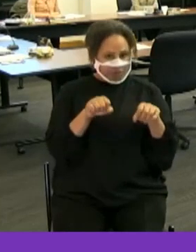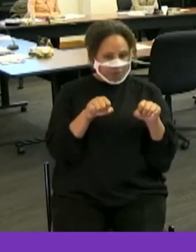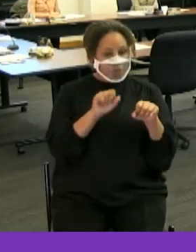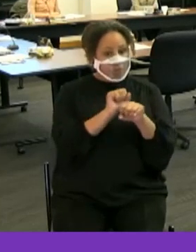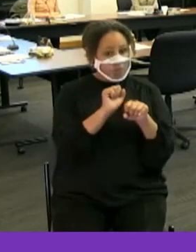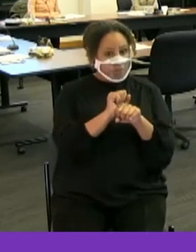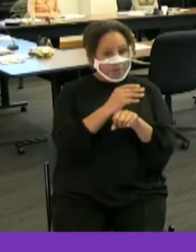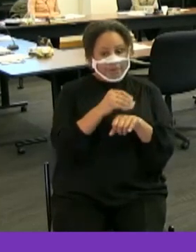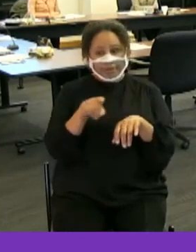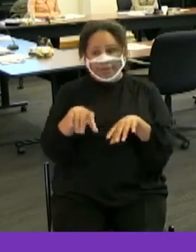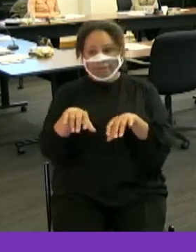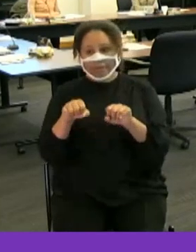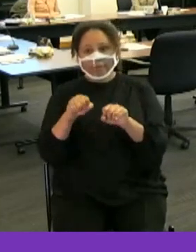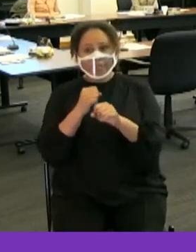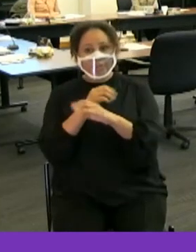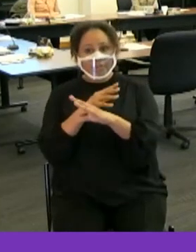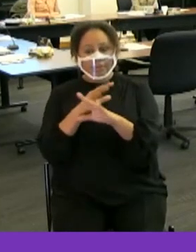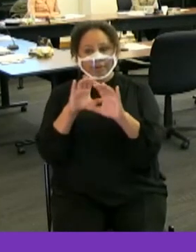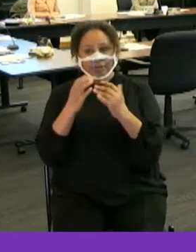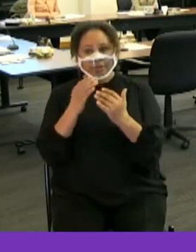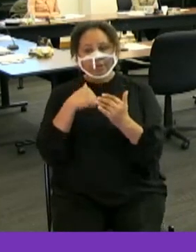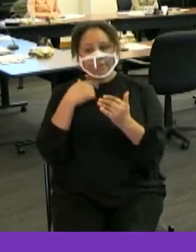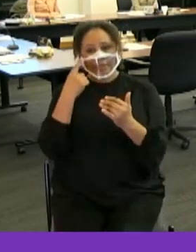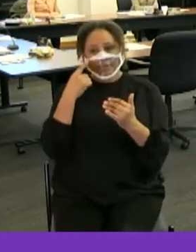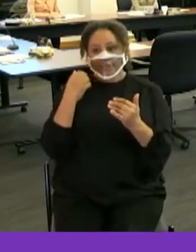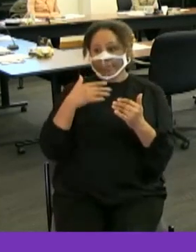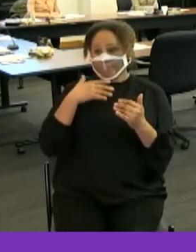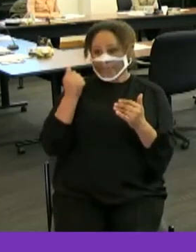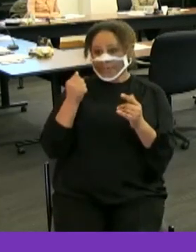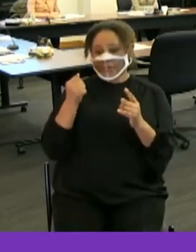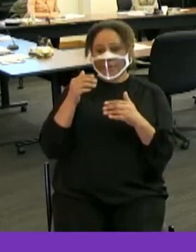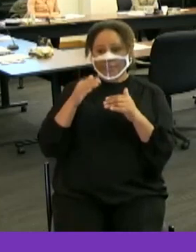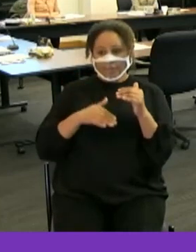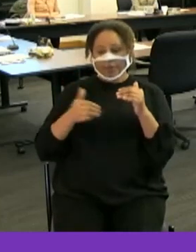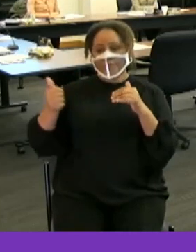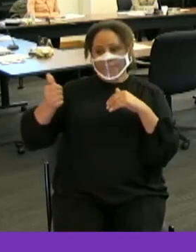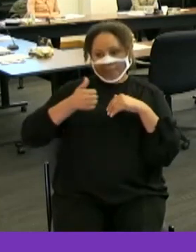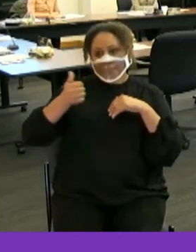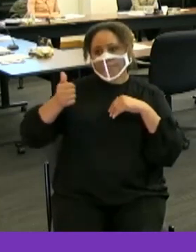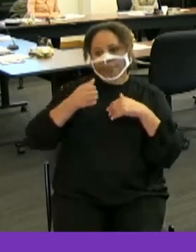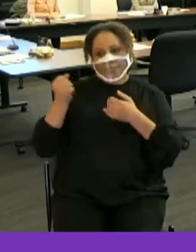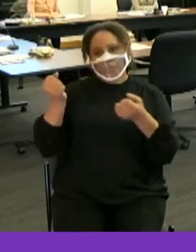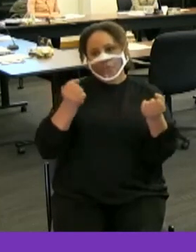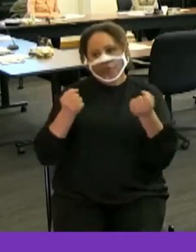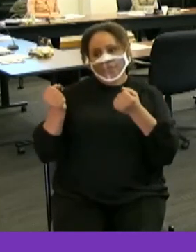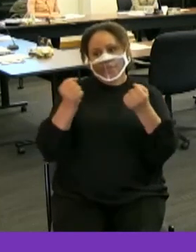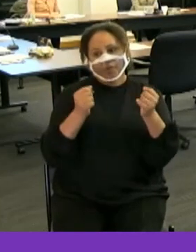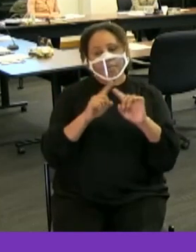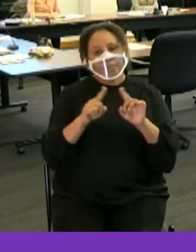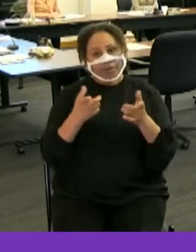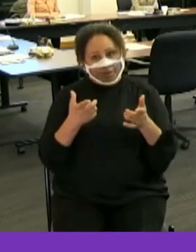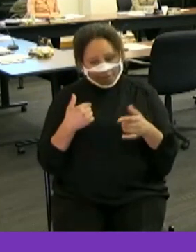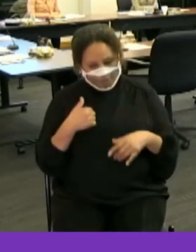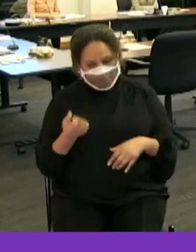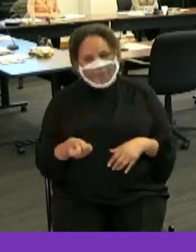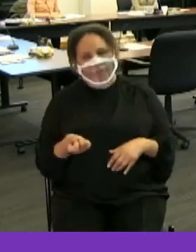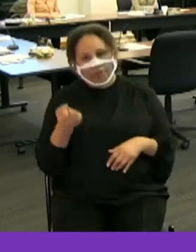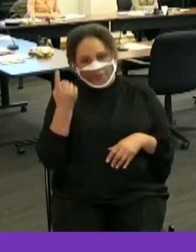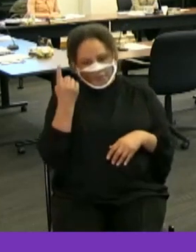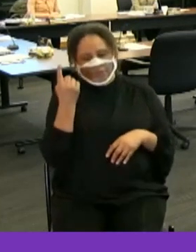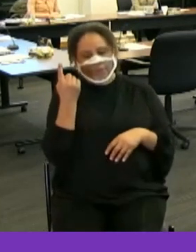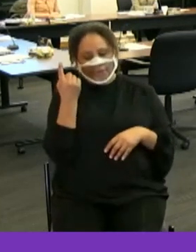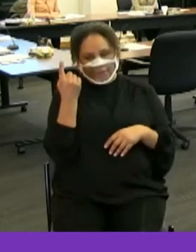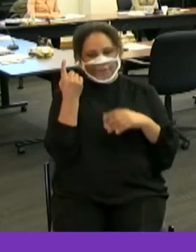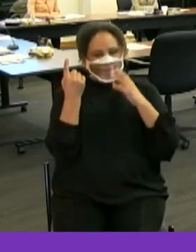it's probably better than having to come back and forth and drive around a lot. But still, I understand, man, you know,